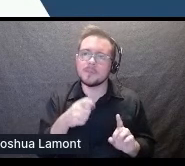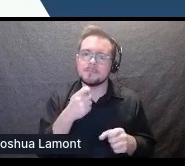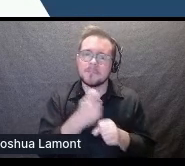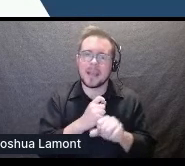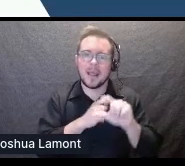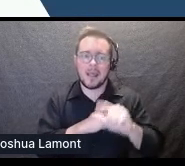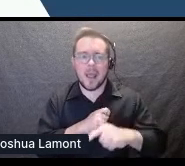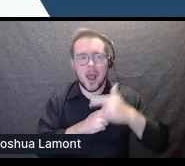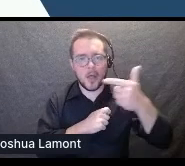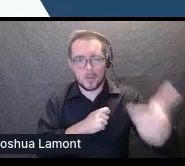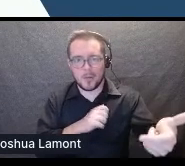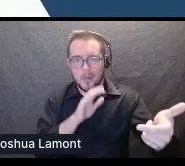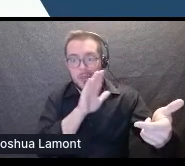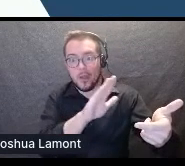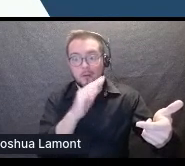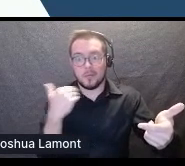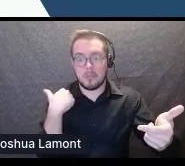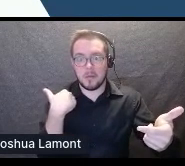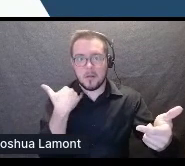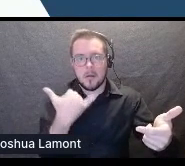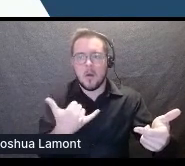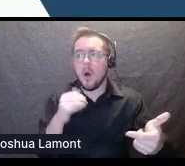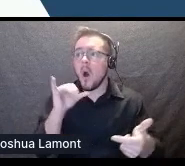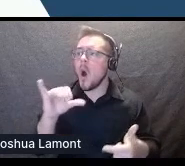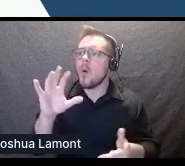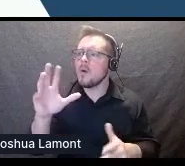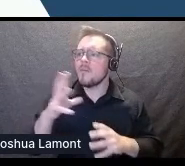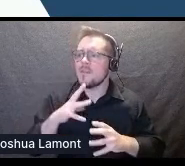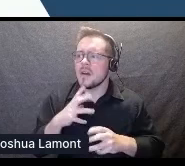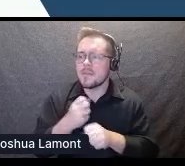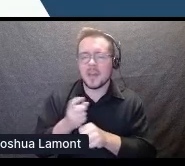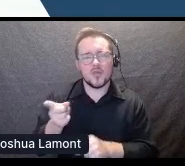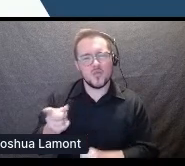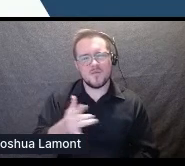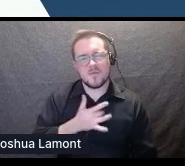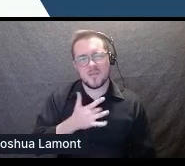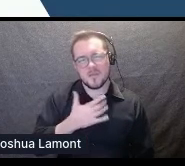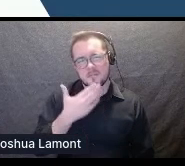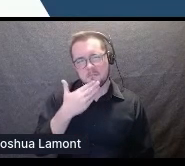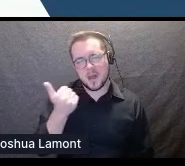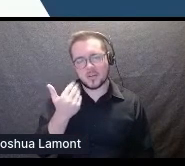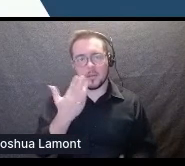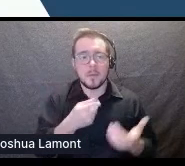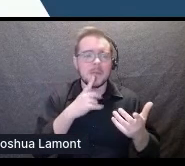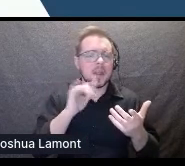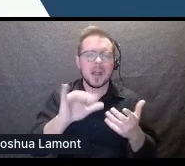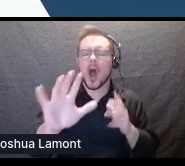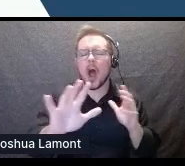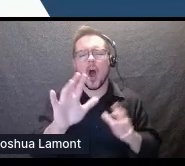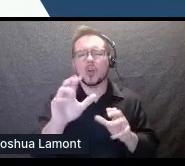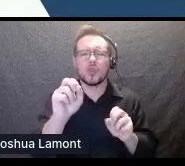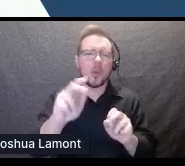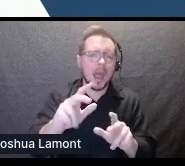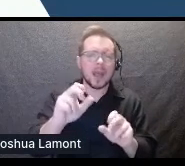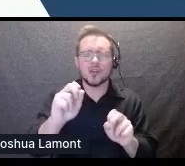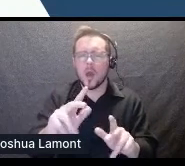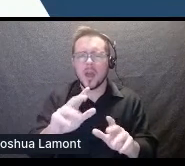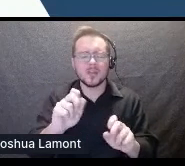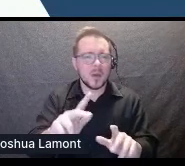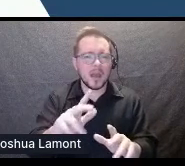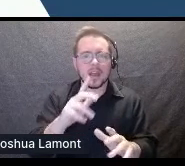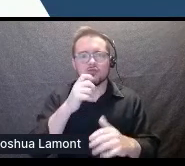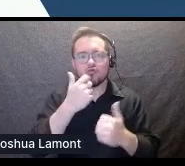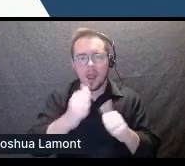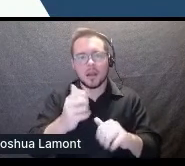other person's responsibility to make you feel better in the moment. So they might end up rushing to say, oh, it's okay, and